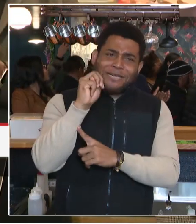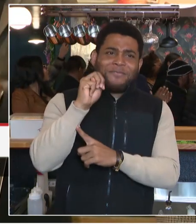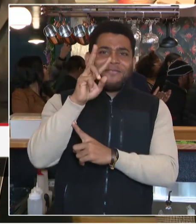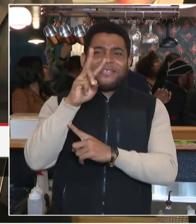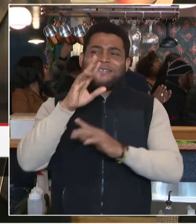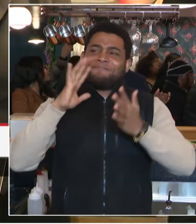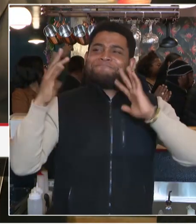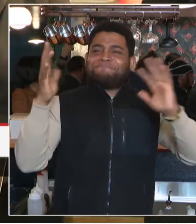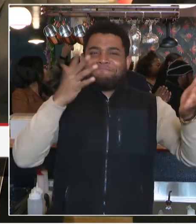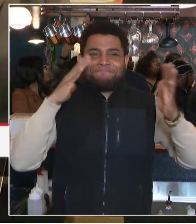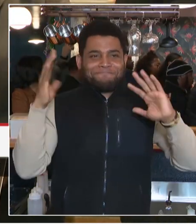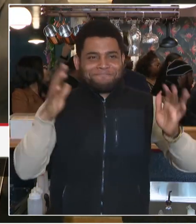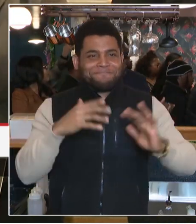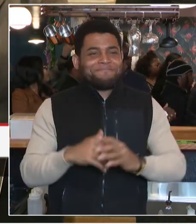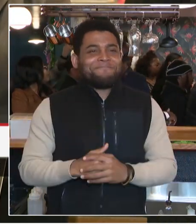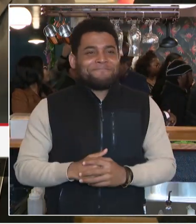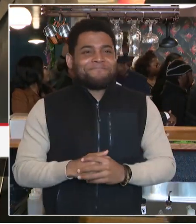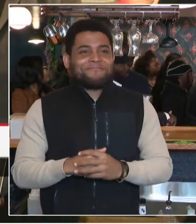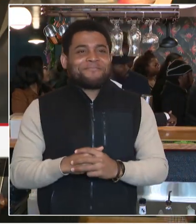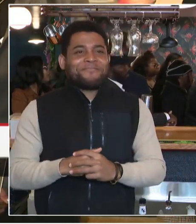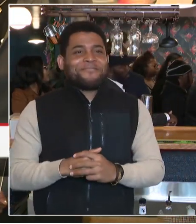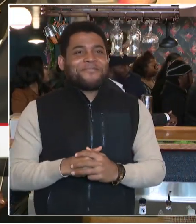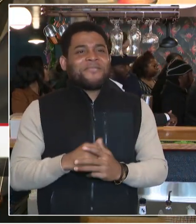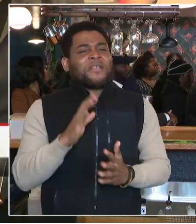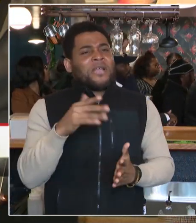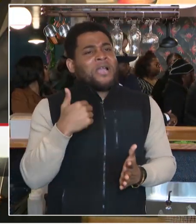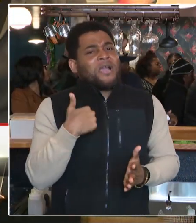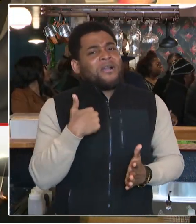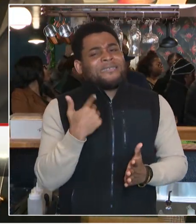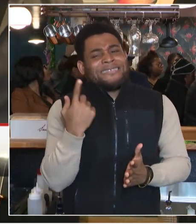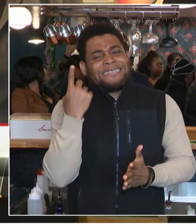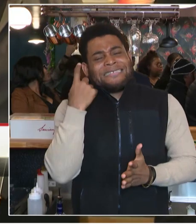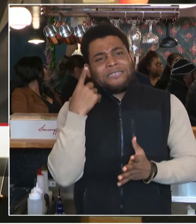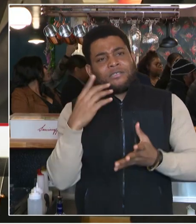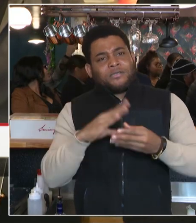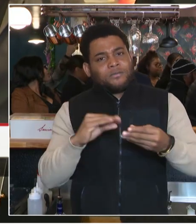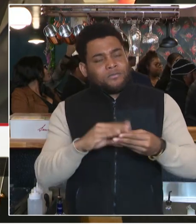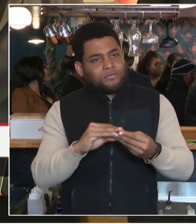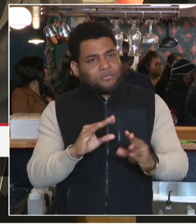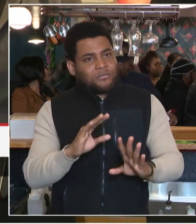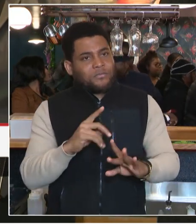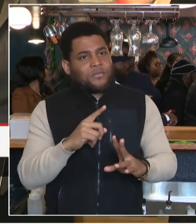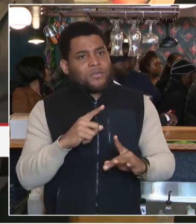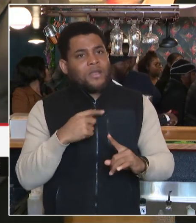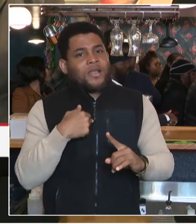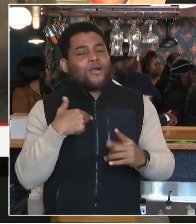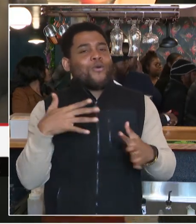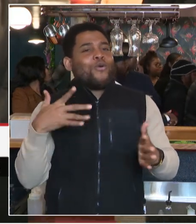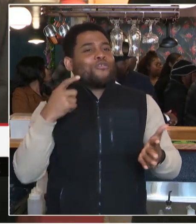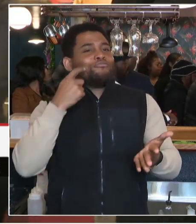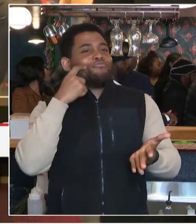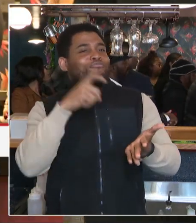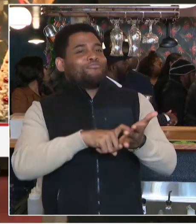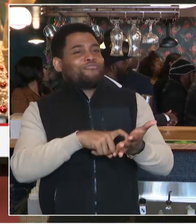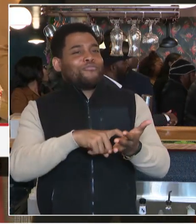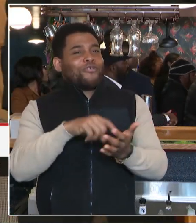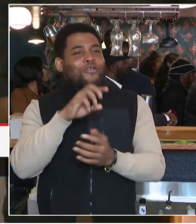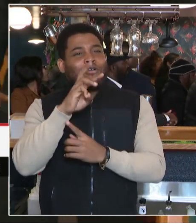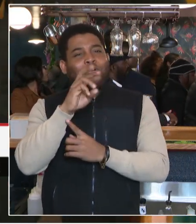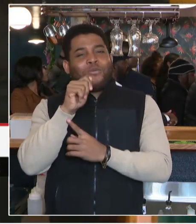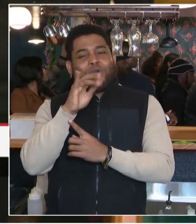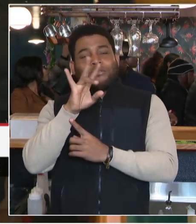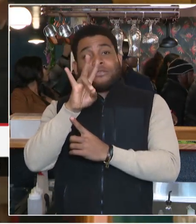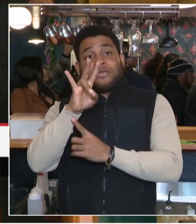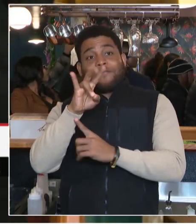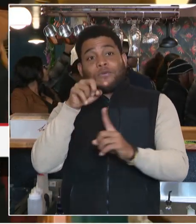And while I mentioned him earlier, I want to especially acknowledge our Ward 7 council member and former mayor,